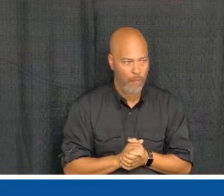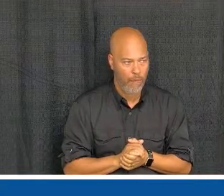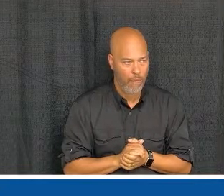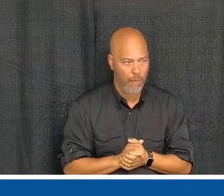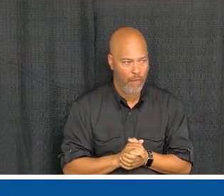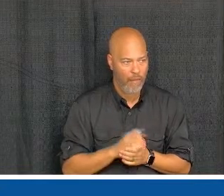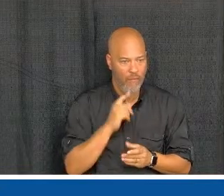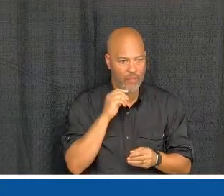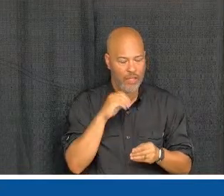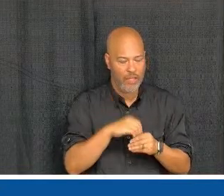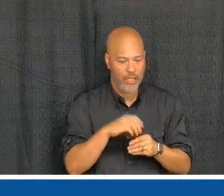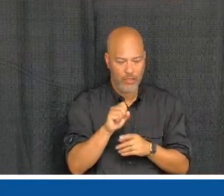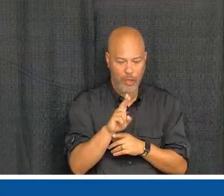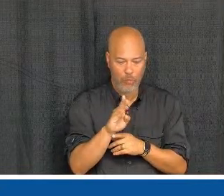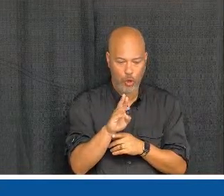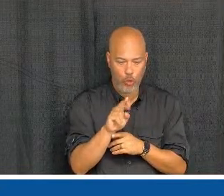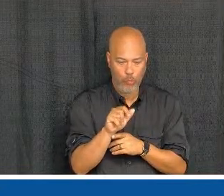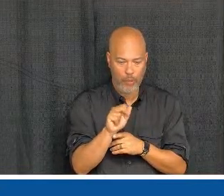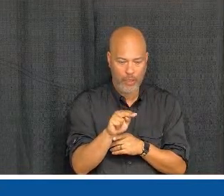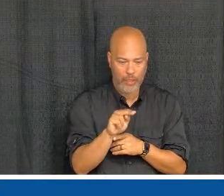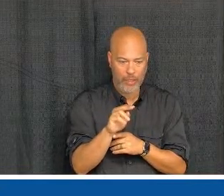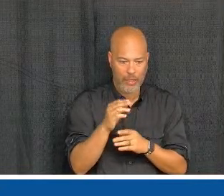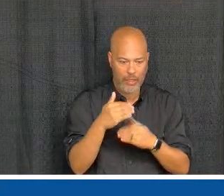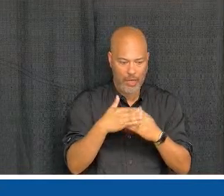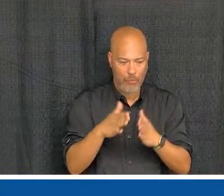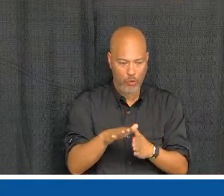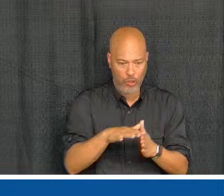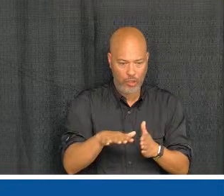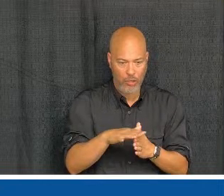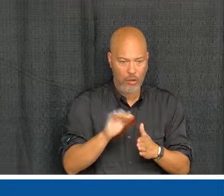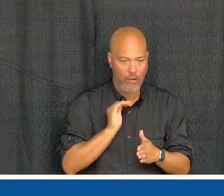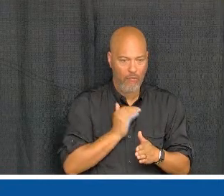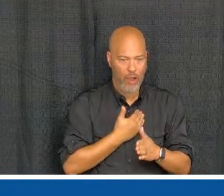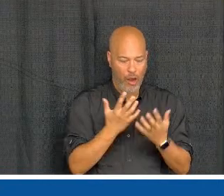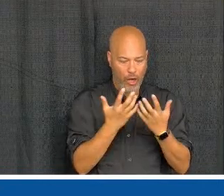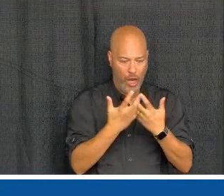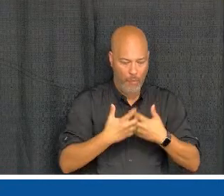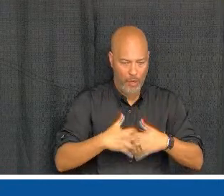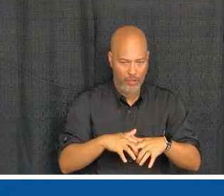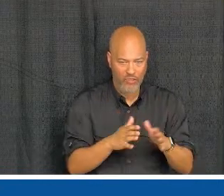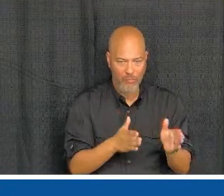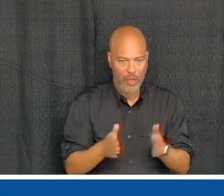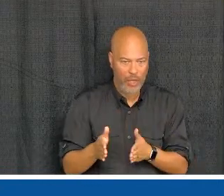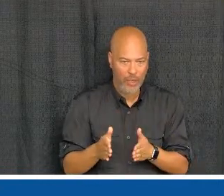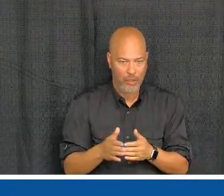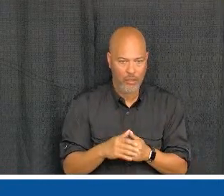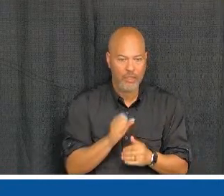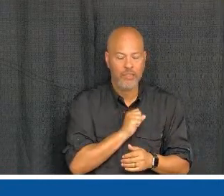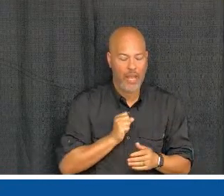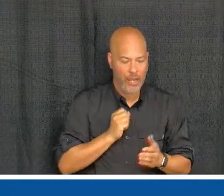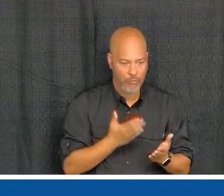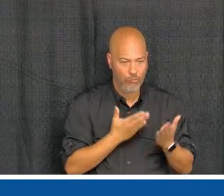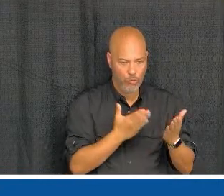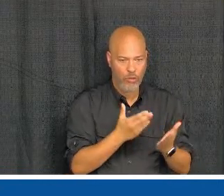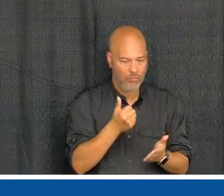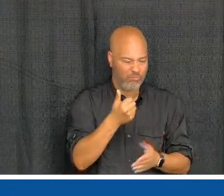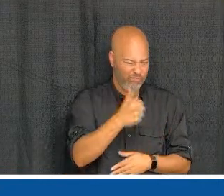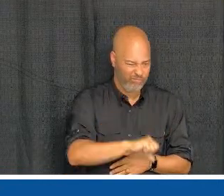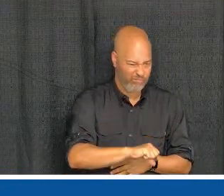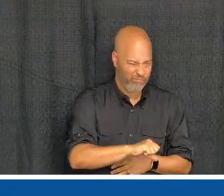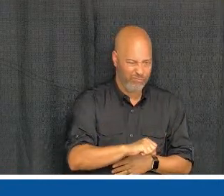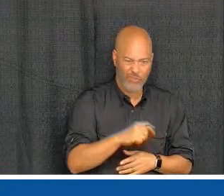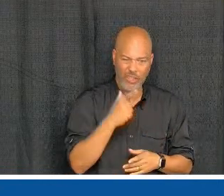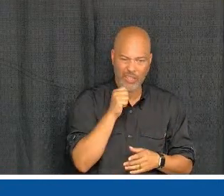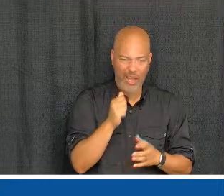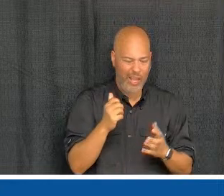This is in the suburban neighborhood part of our comprehensive plan. The staff does recommend disapproval. This